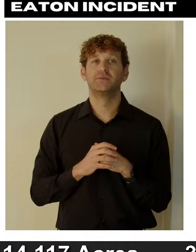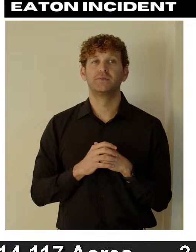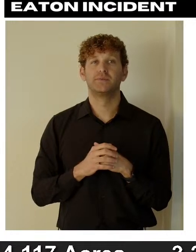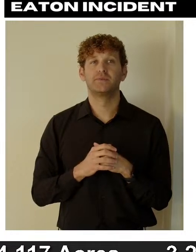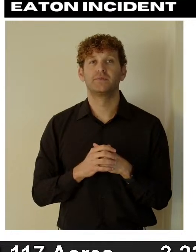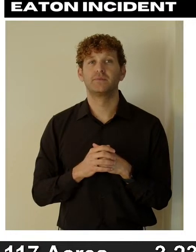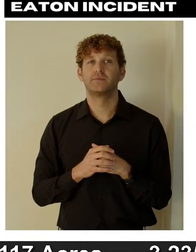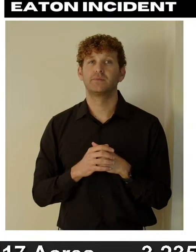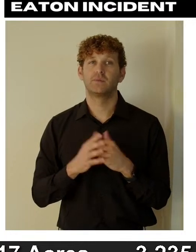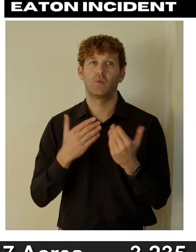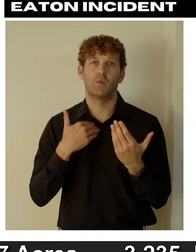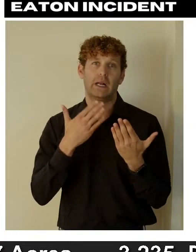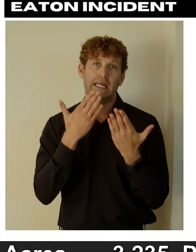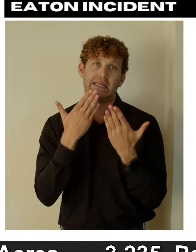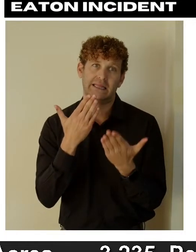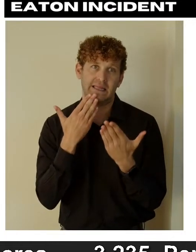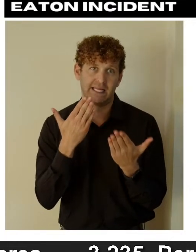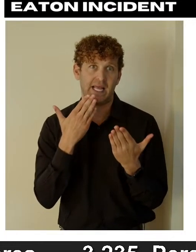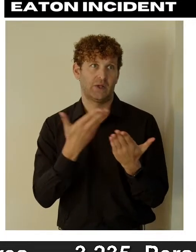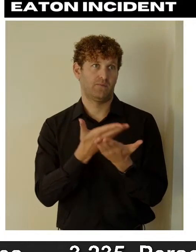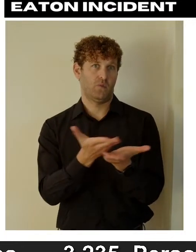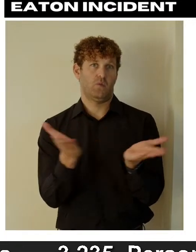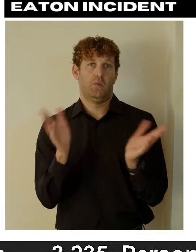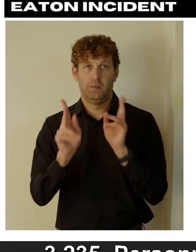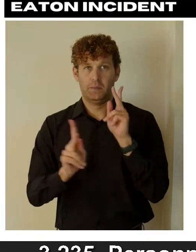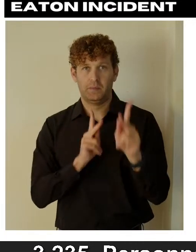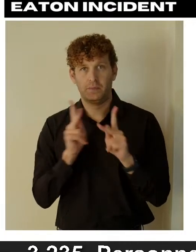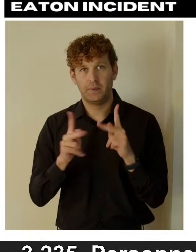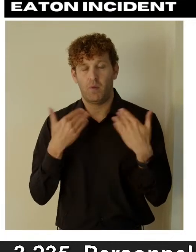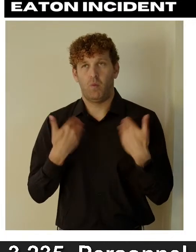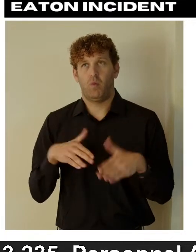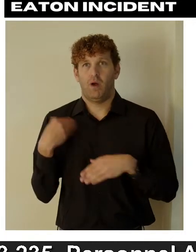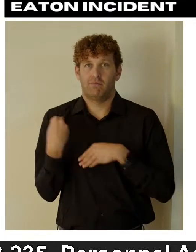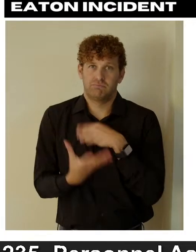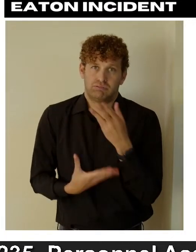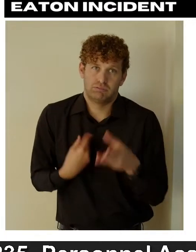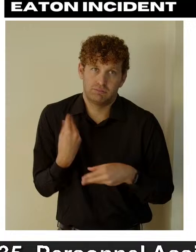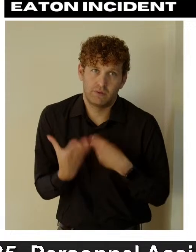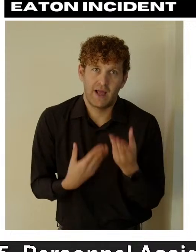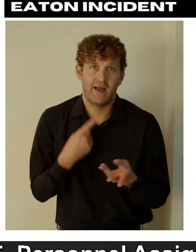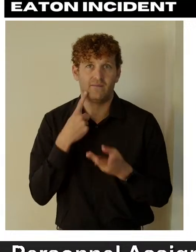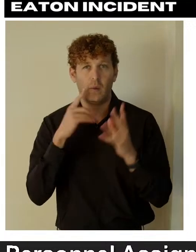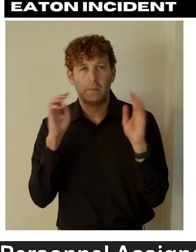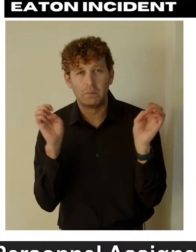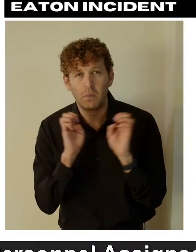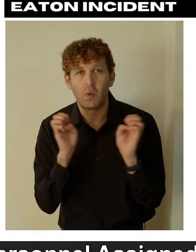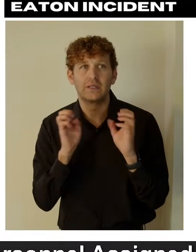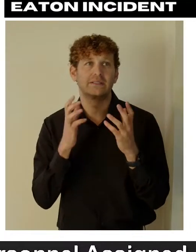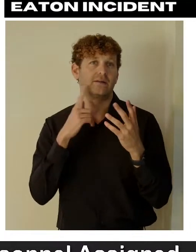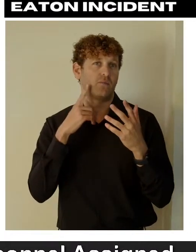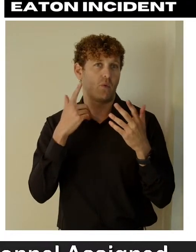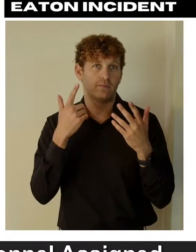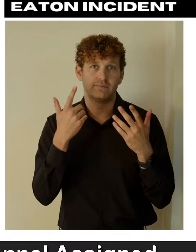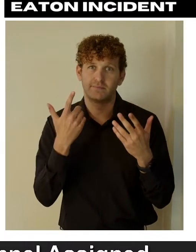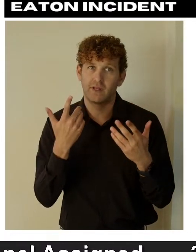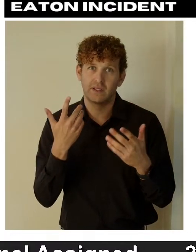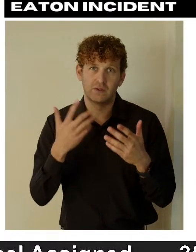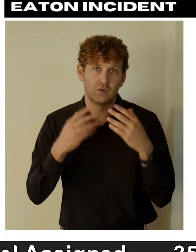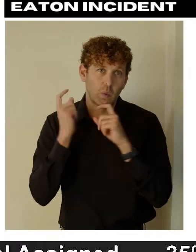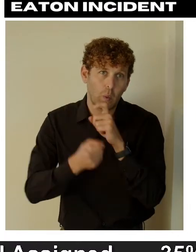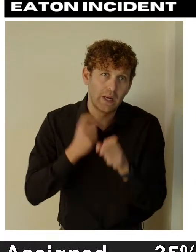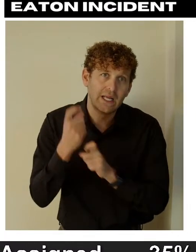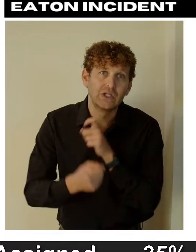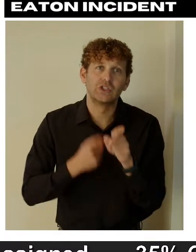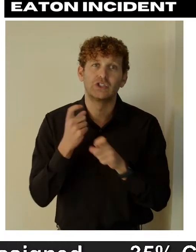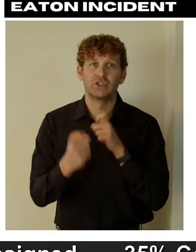shown overwhelming generosity in our time of need. Thanks to you, our donations are at capacity and have helped many of